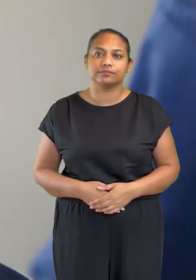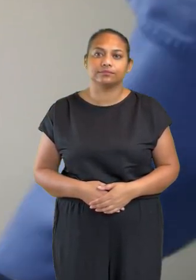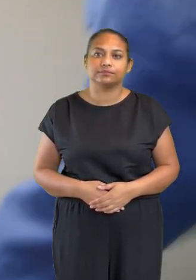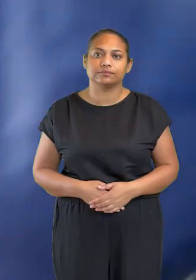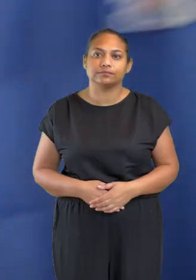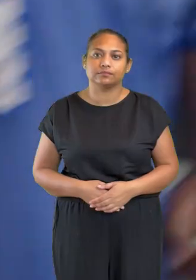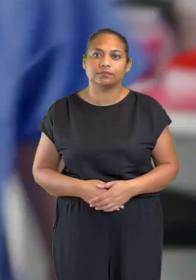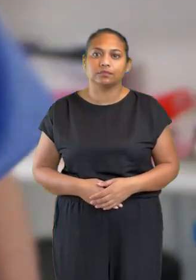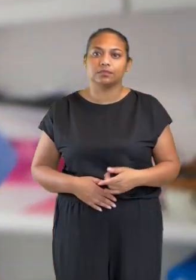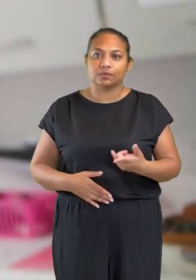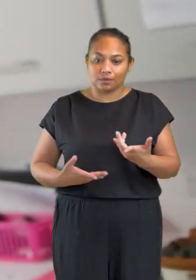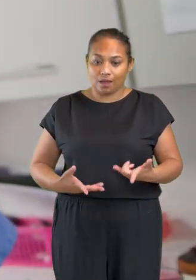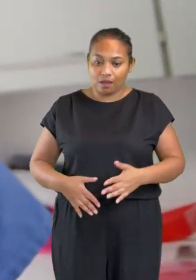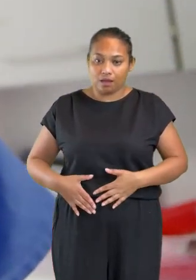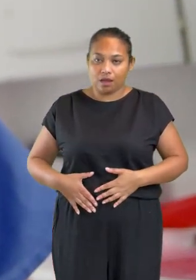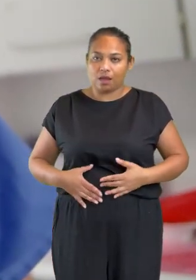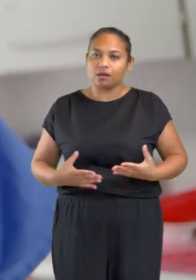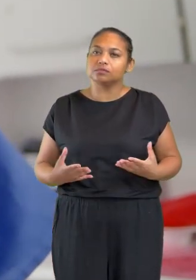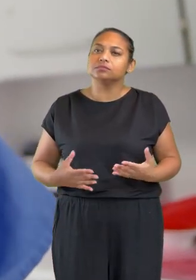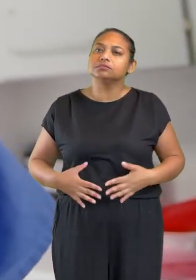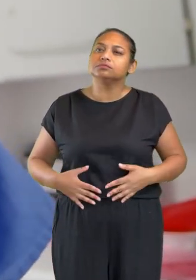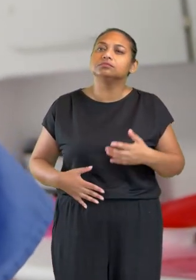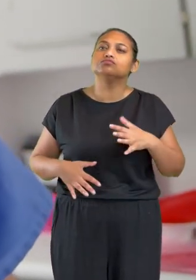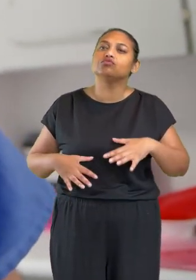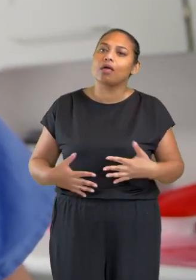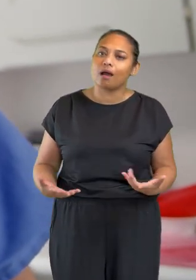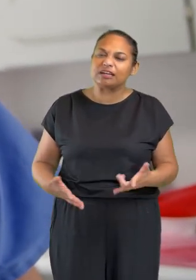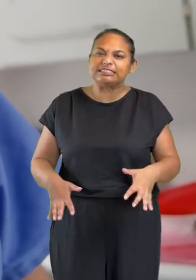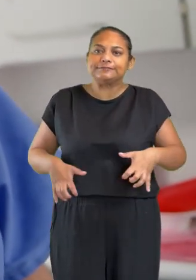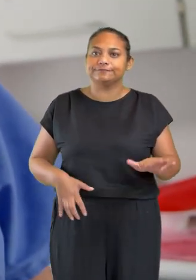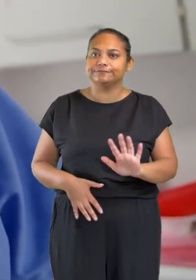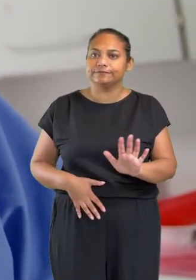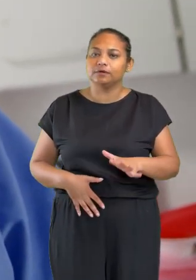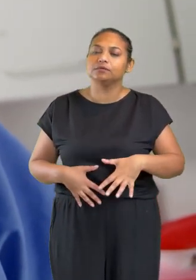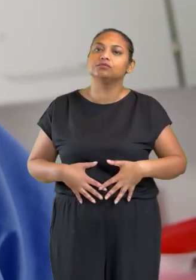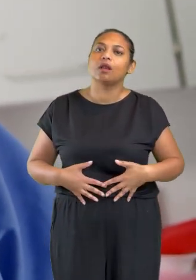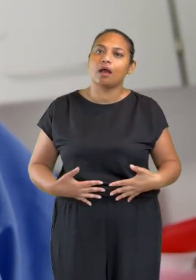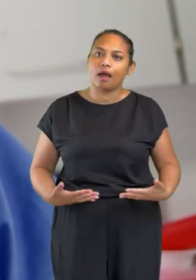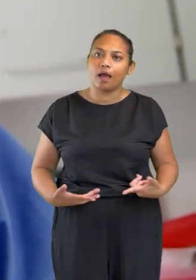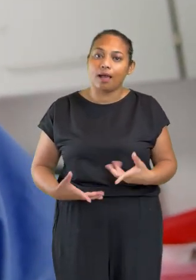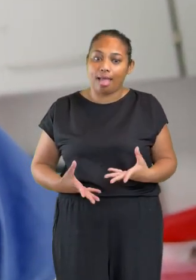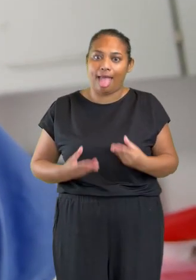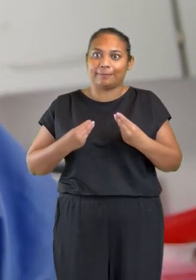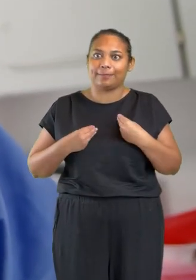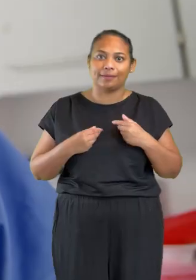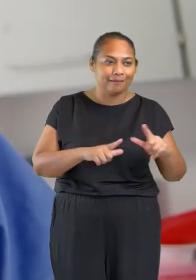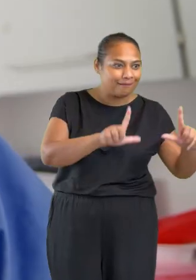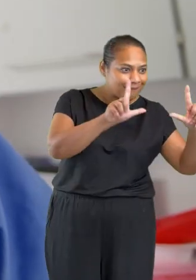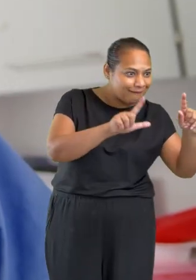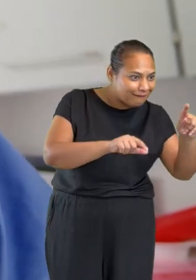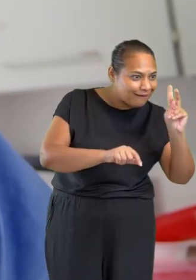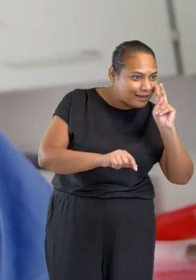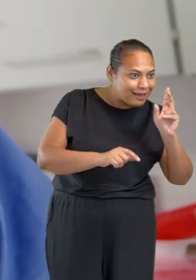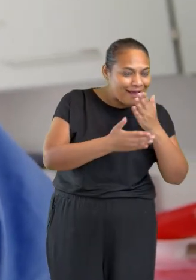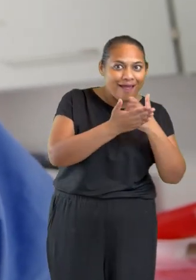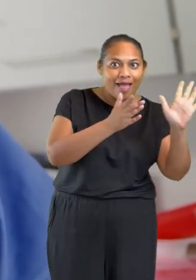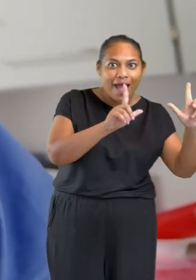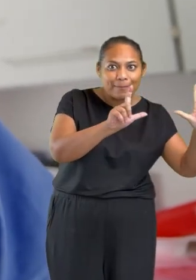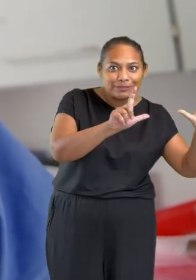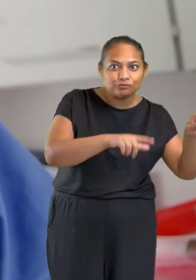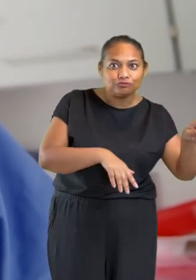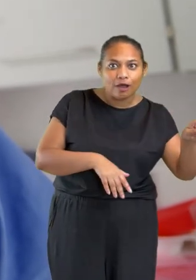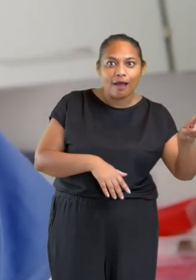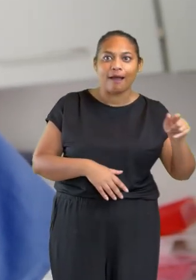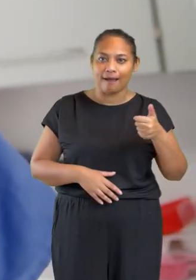Now, if you can keep your tummy as soft and relaxed as possible whilst I'll do the scan, it just helps me get better